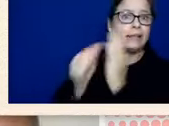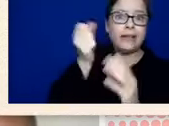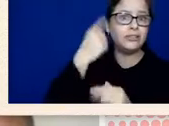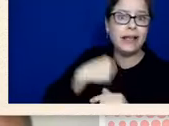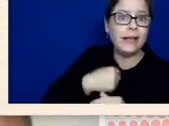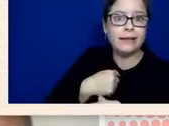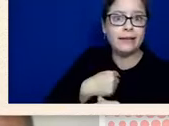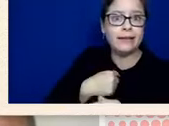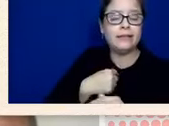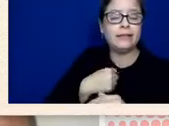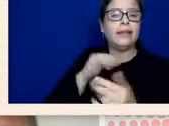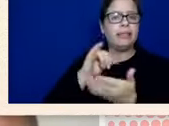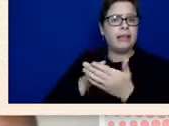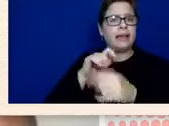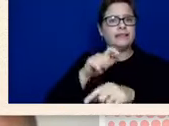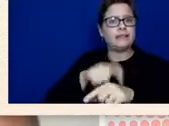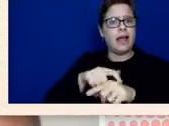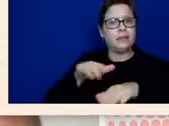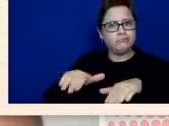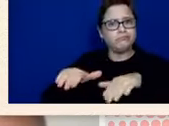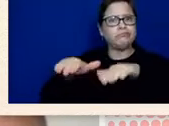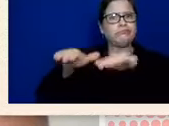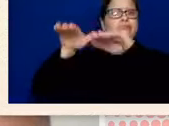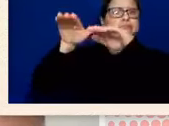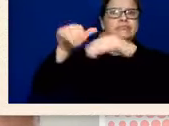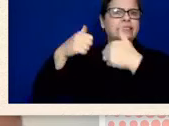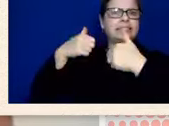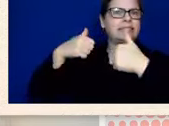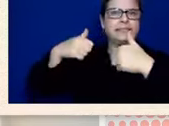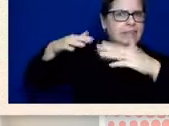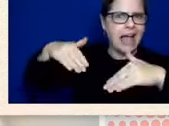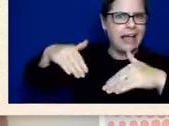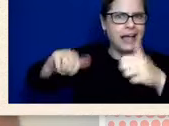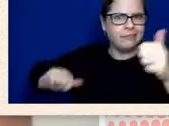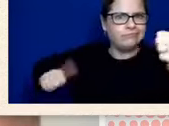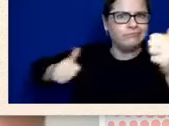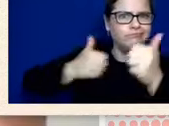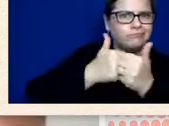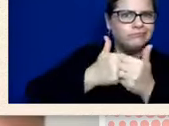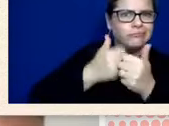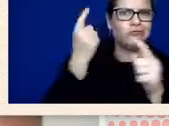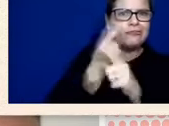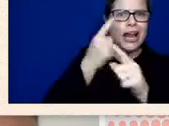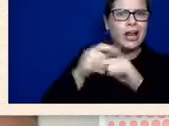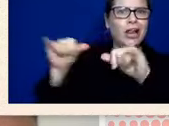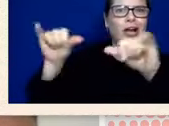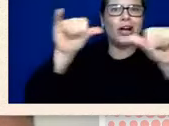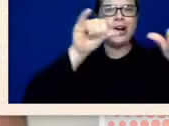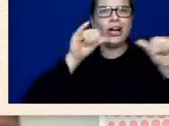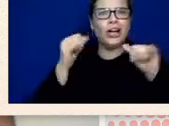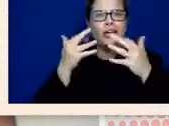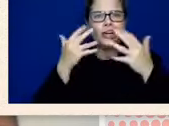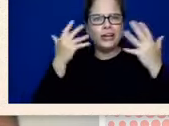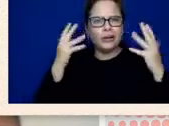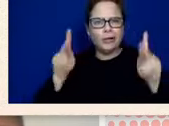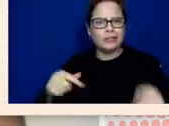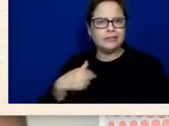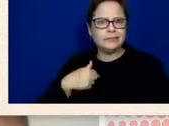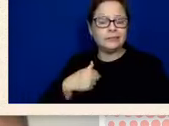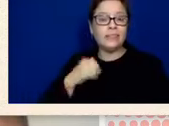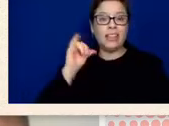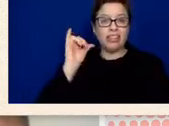progressed to that standard. So when you have those type of